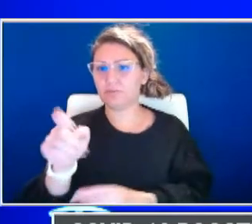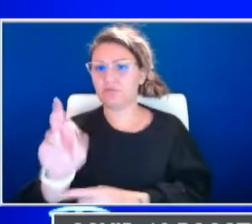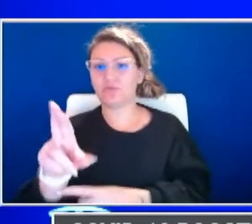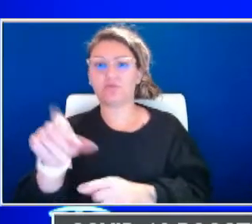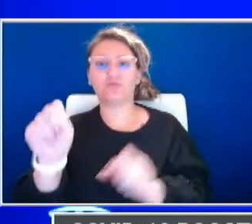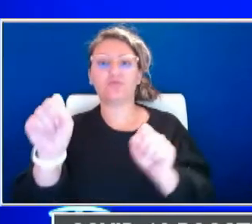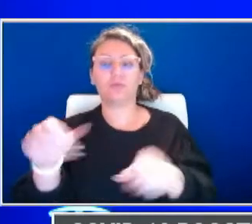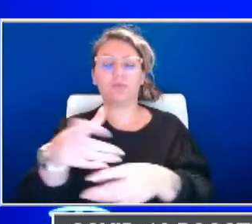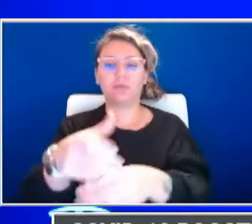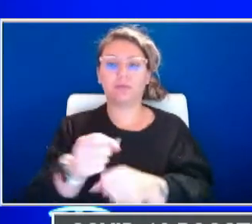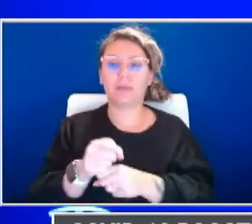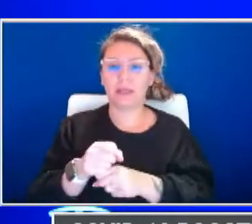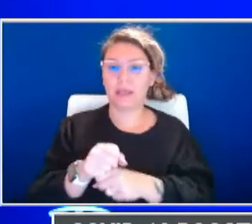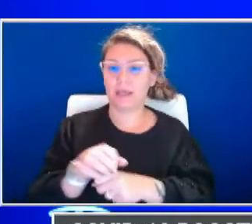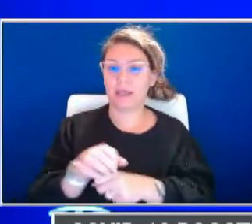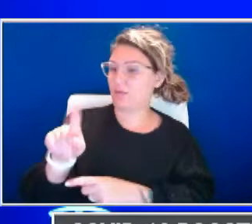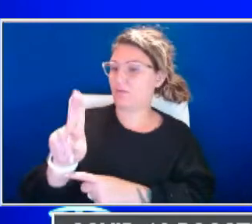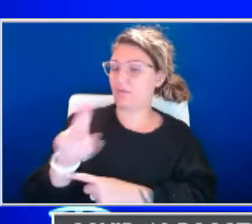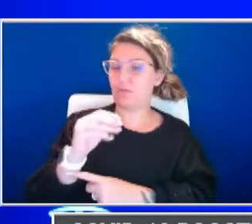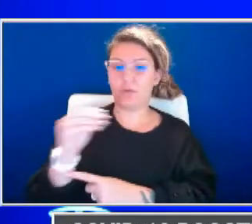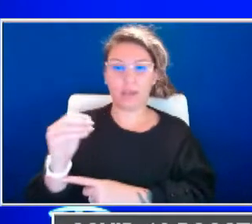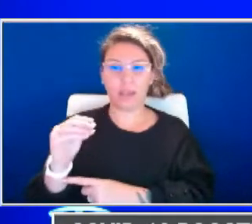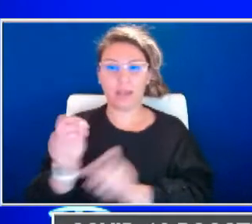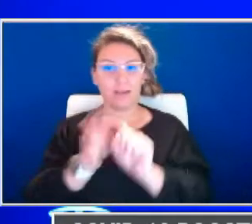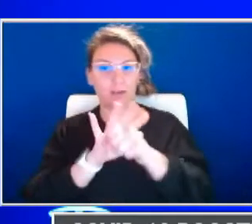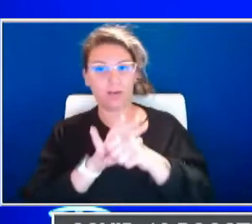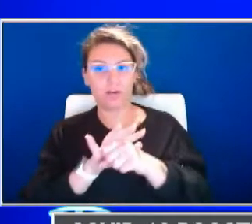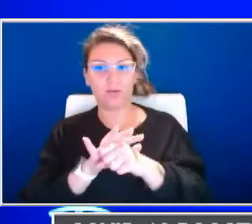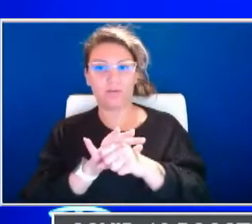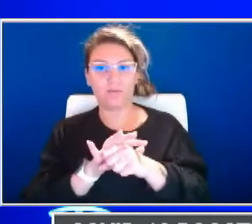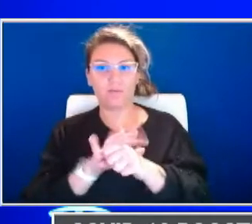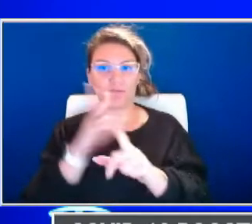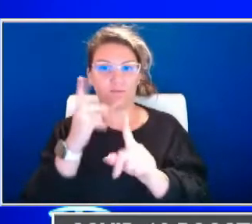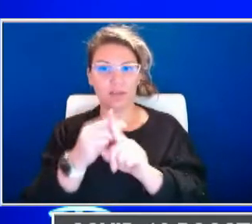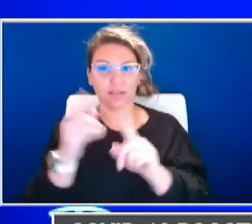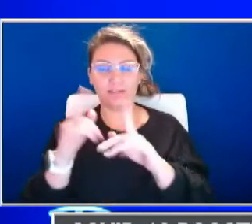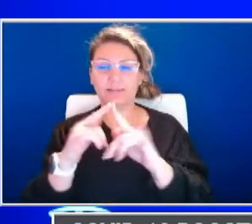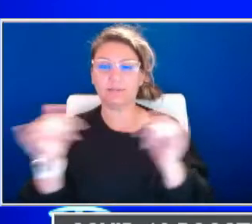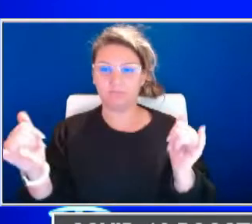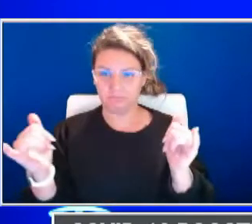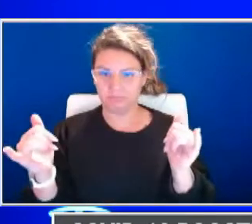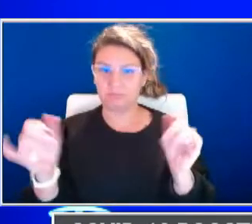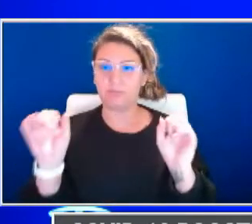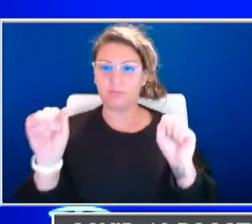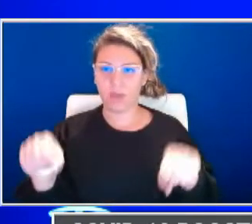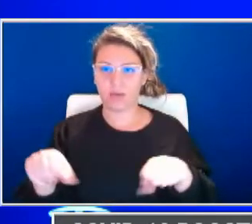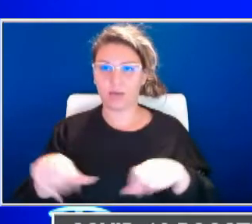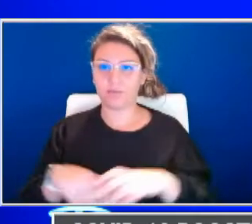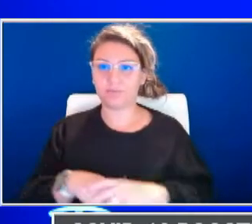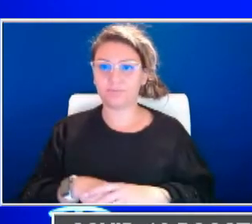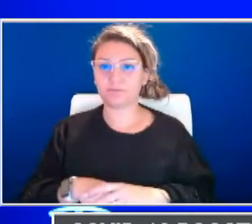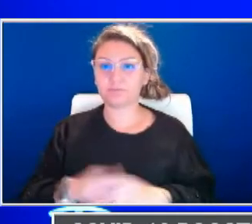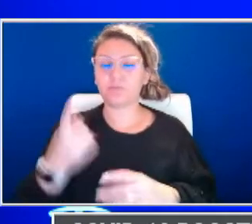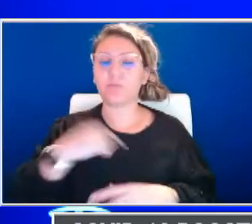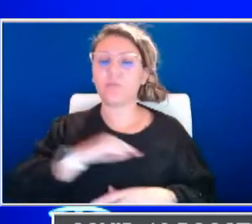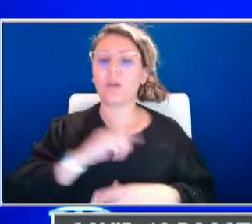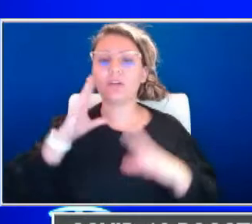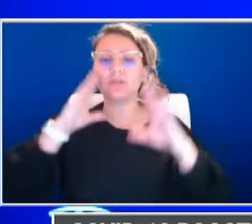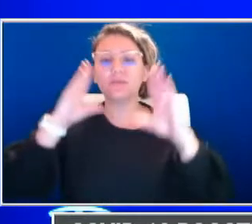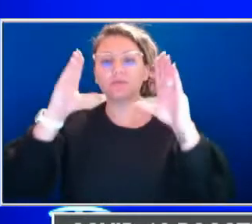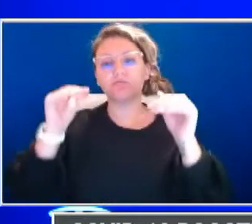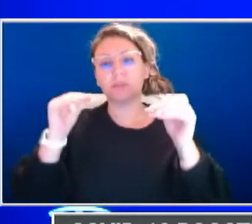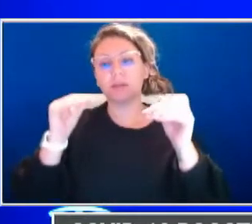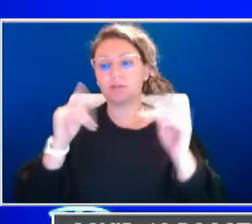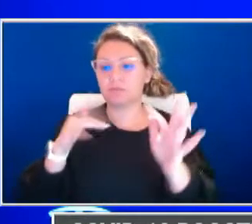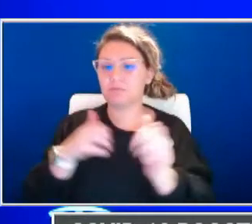influenza vaccine and COVID vaccine at the same visit as well. We are expecting our updated COVID booster